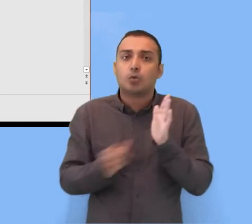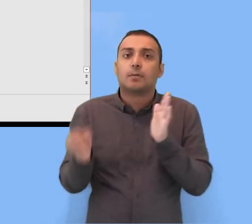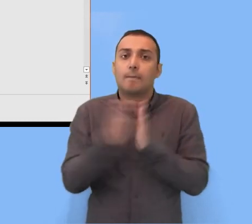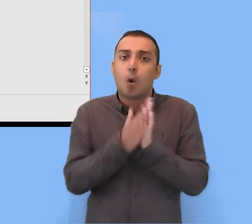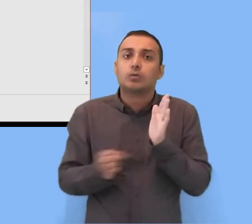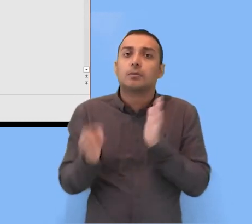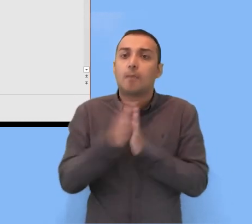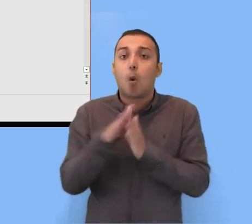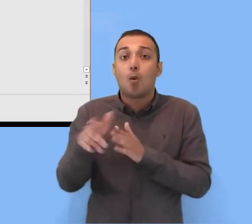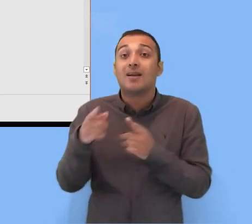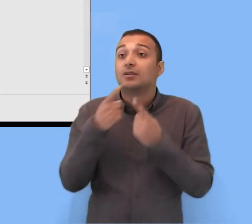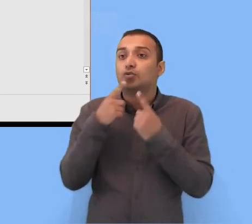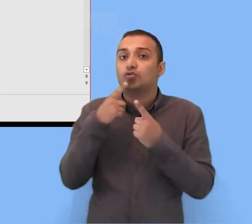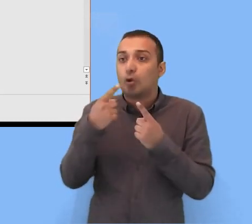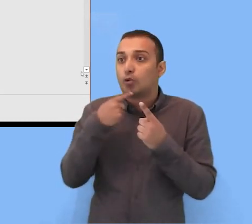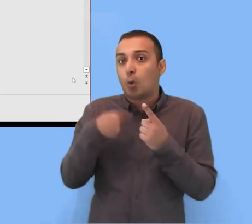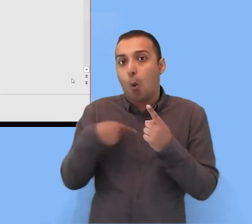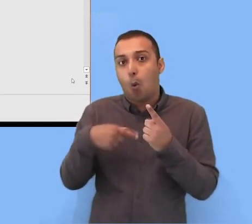it helped.